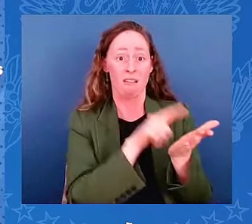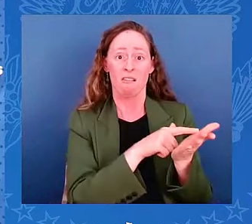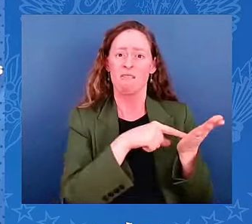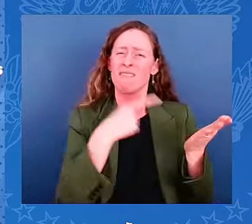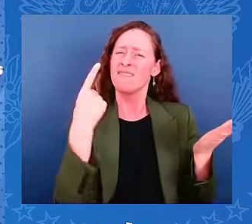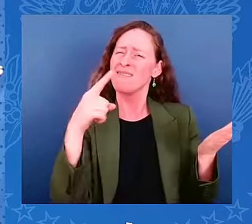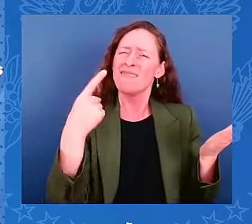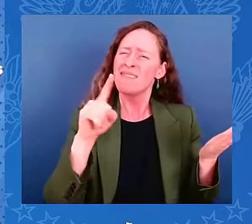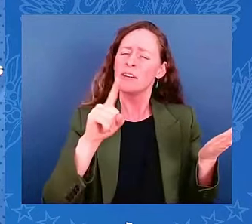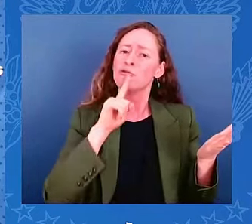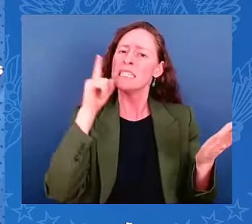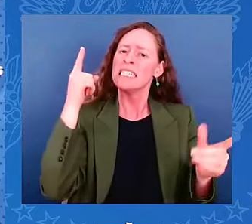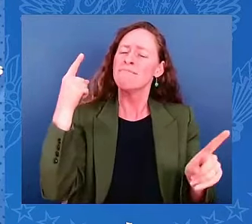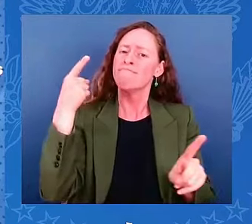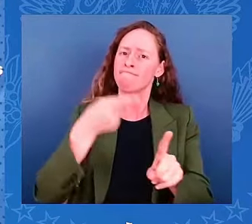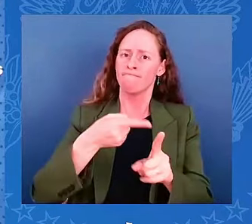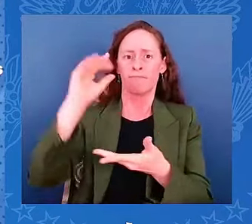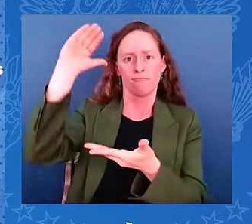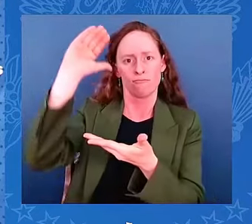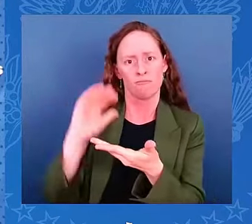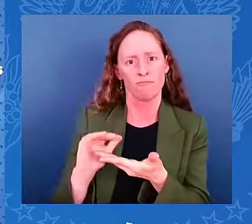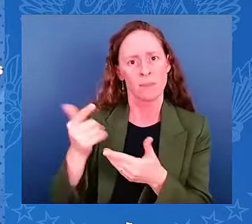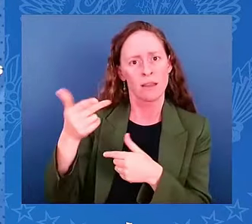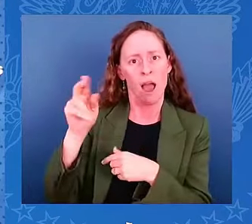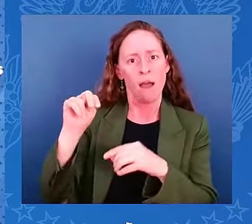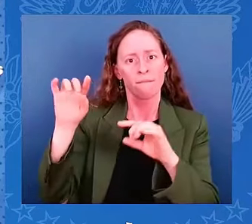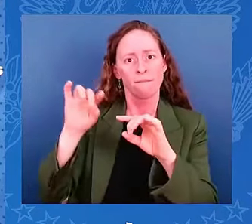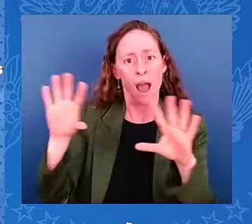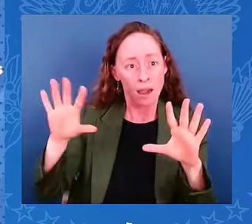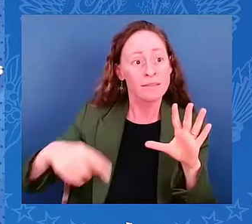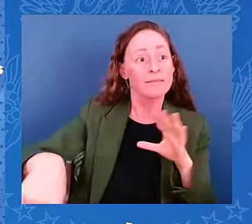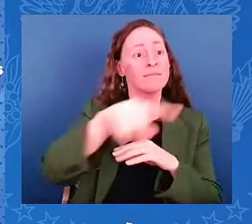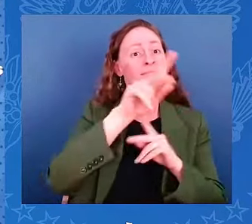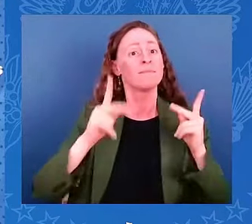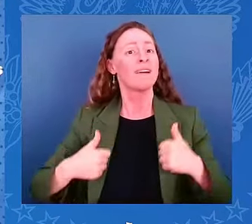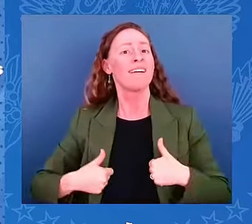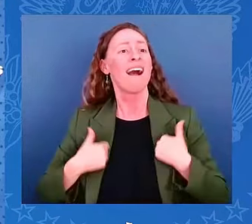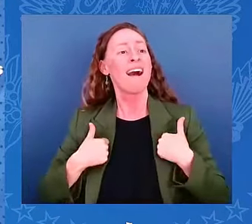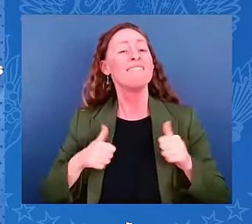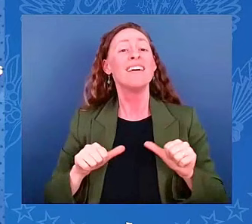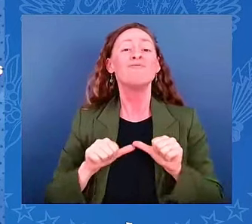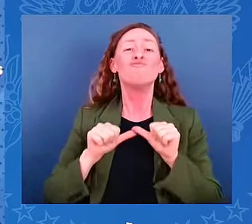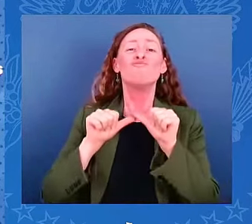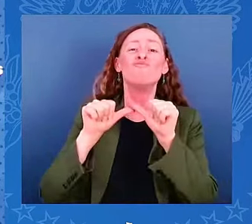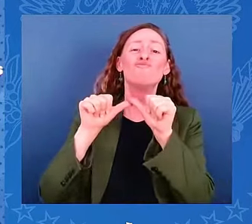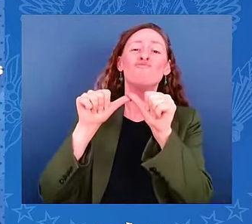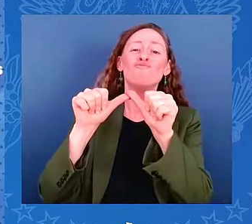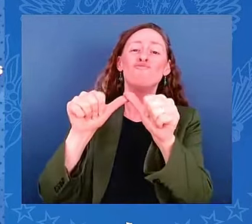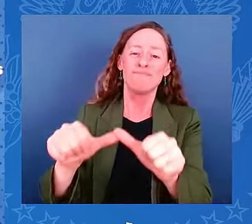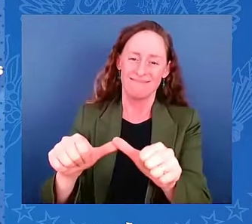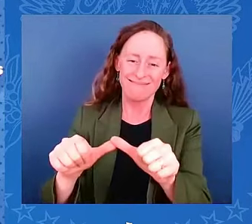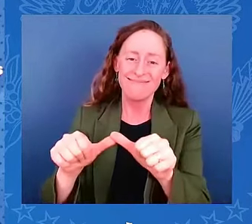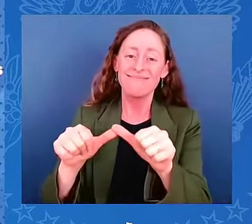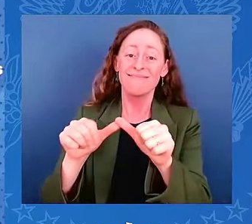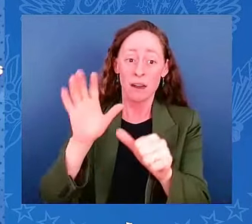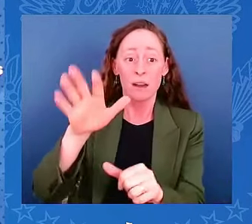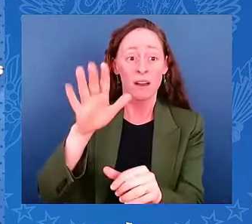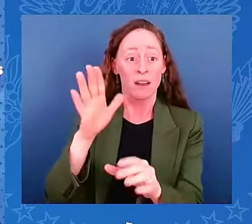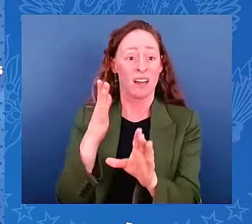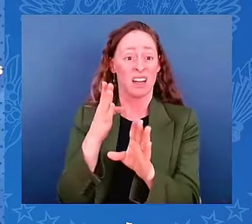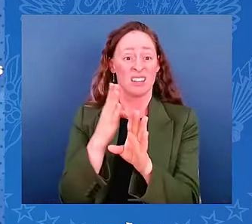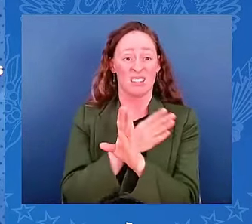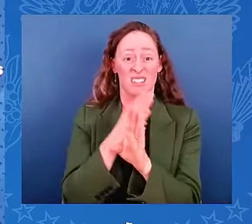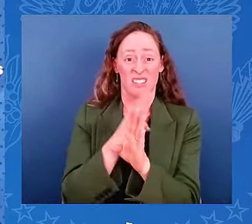progress we've made since then. You know, the year before I came to the presidency, the murder rate was the highest increase on record. Last year, we